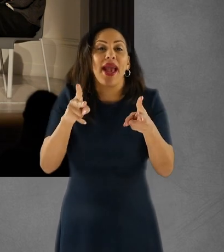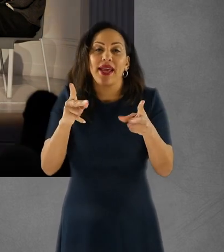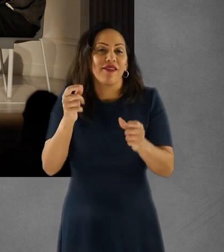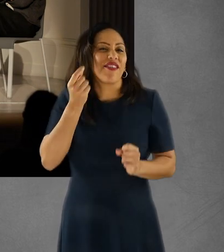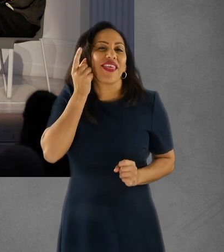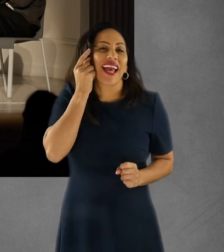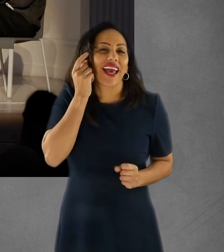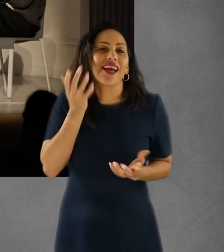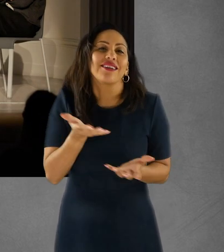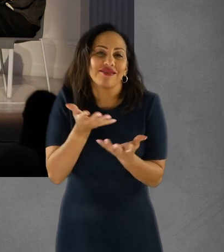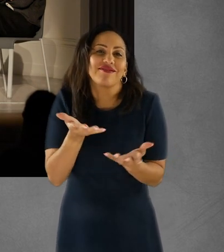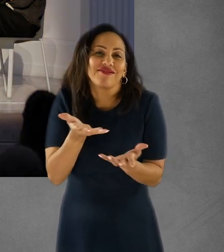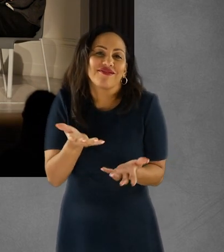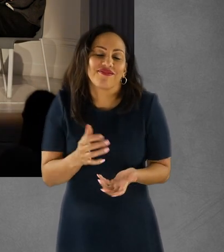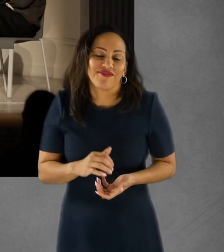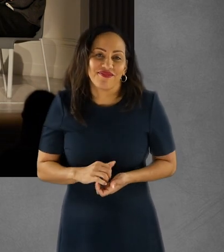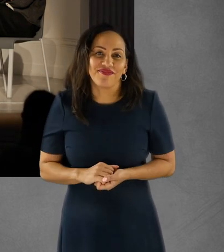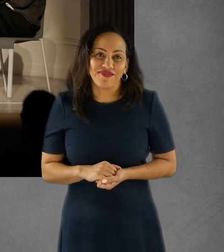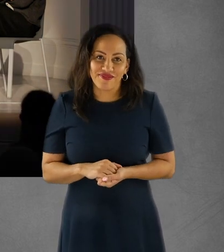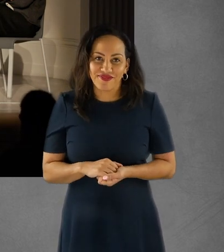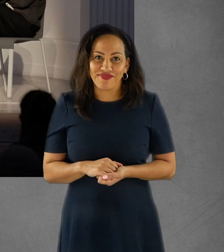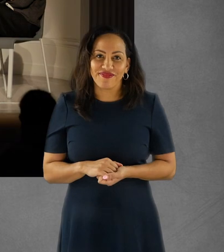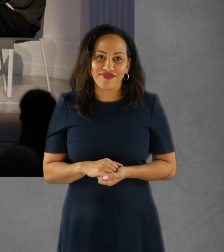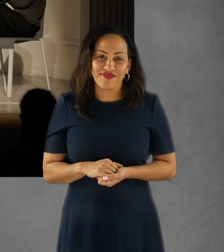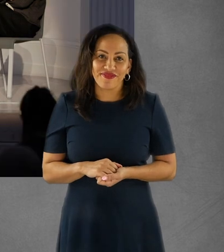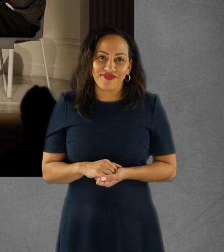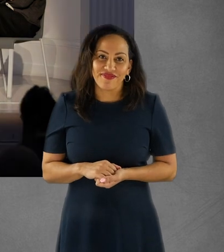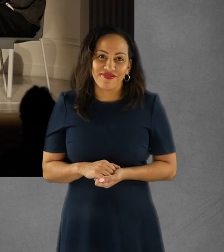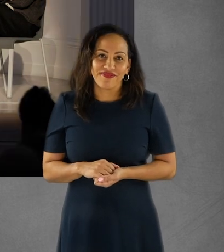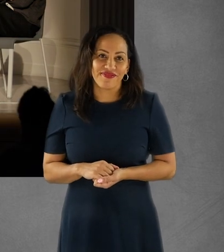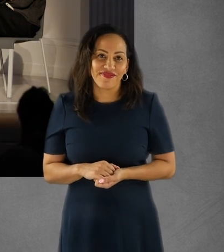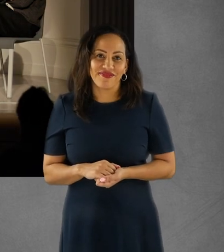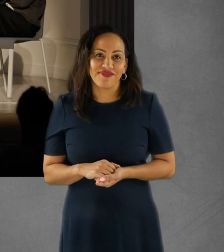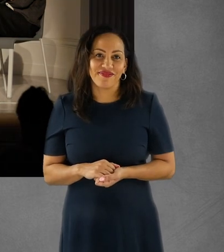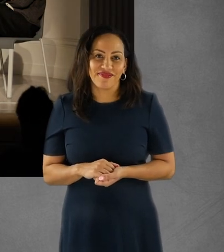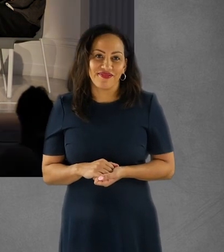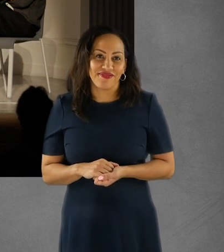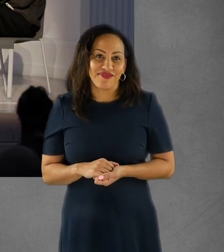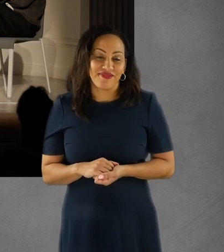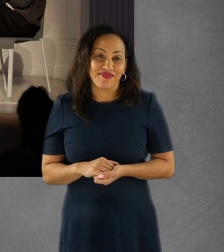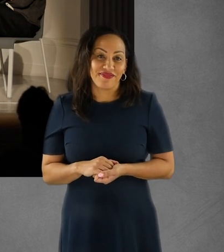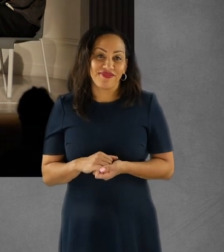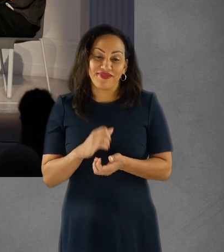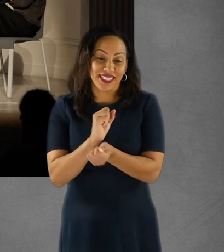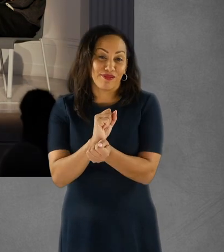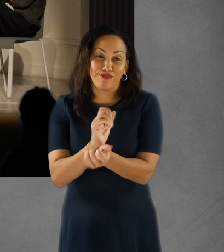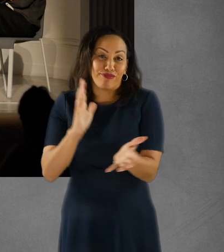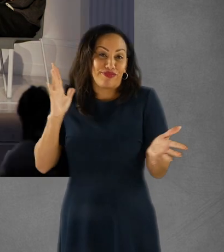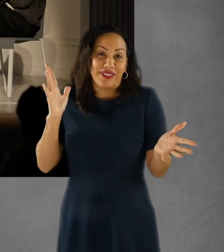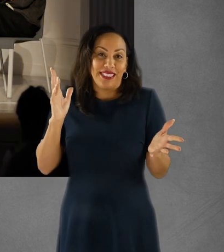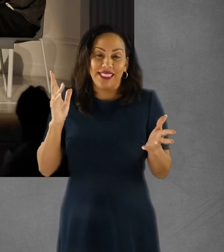non-restrictive, bridled, unbridled kind of experience of the world or the planet or the interplanetary?